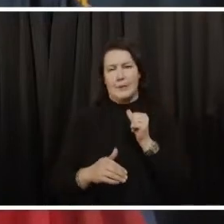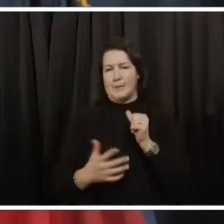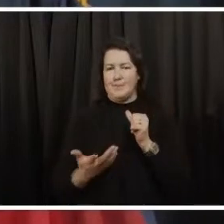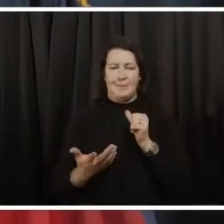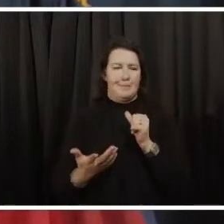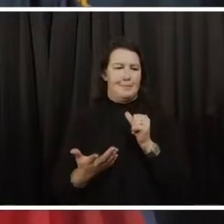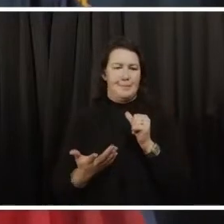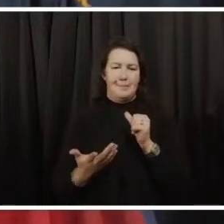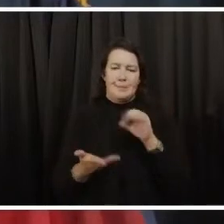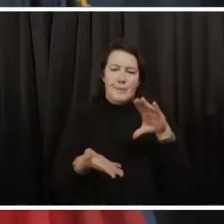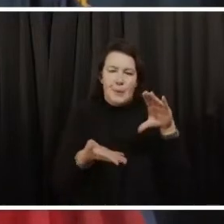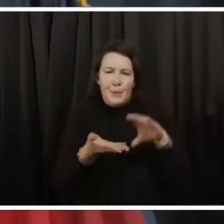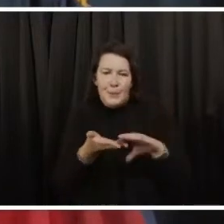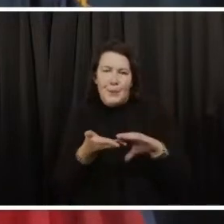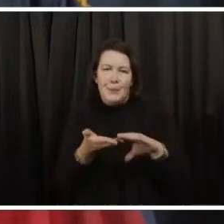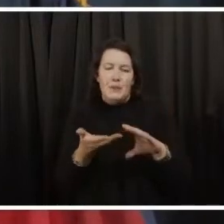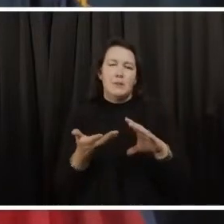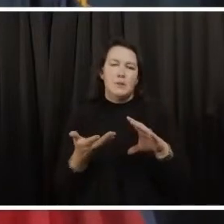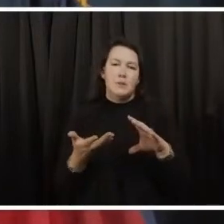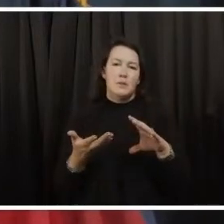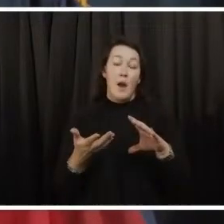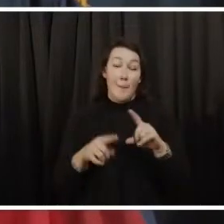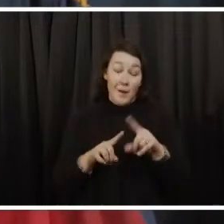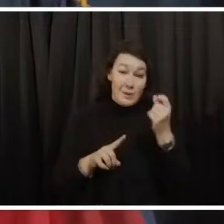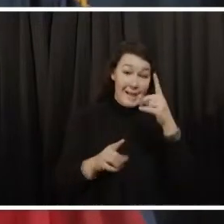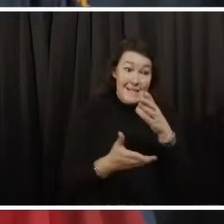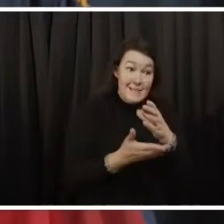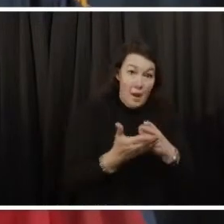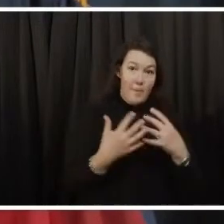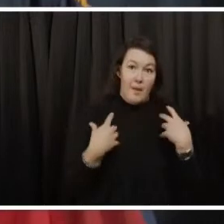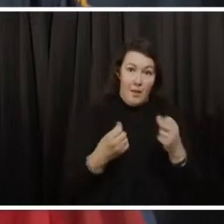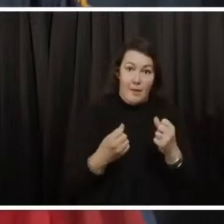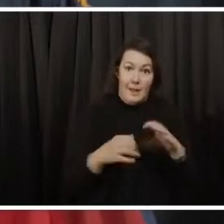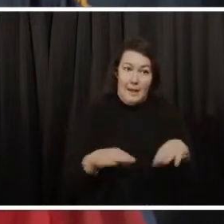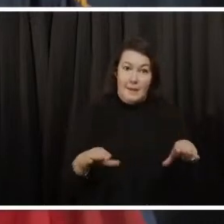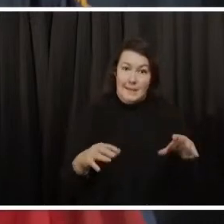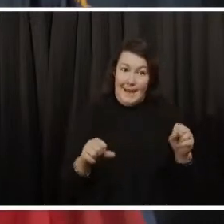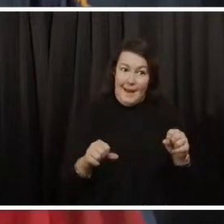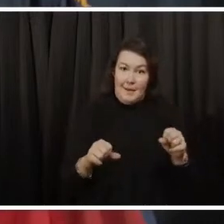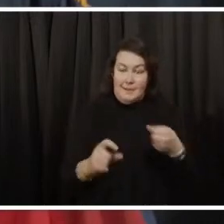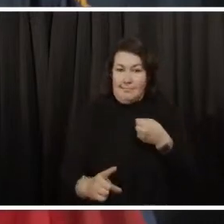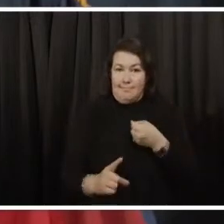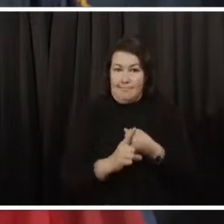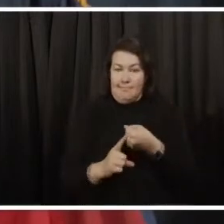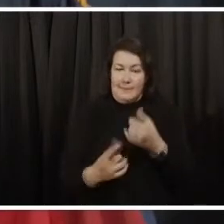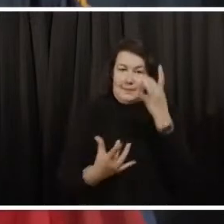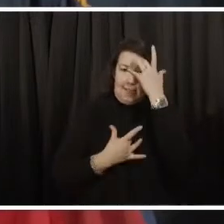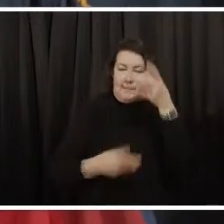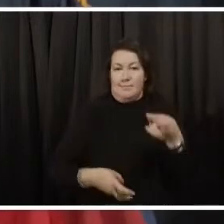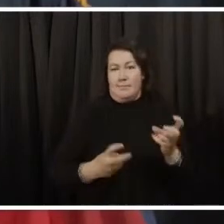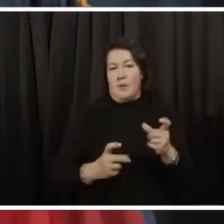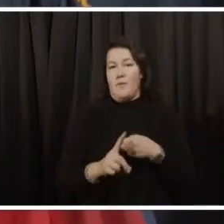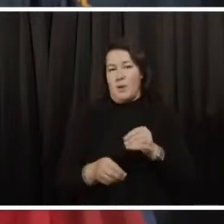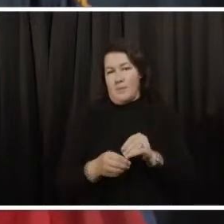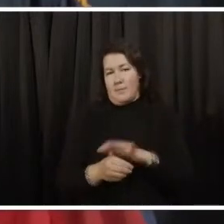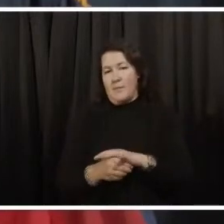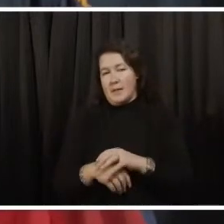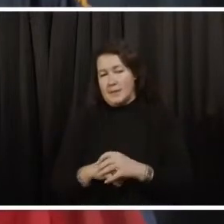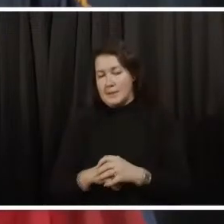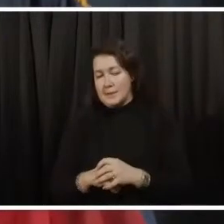do, even perfectly healthy kids. And so it's a very good step for parents to take to get your kid vaccinated. We were proud to get